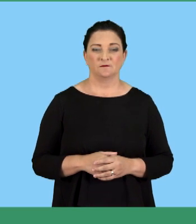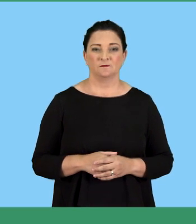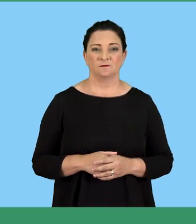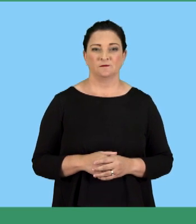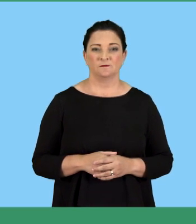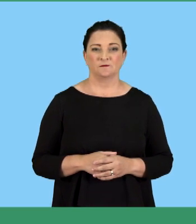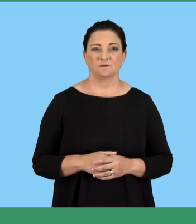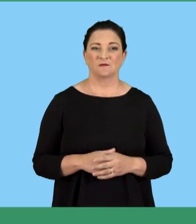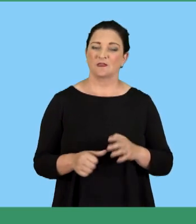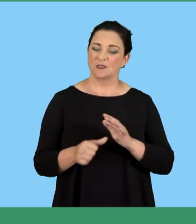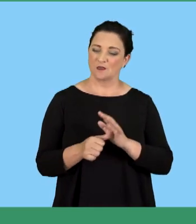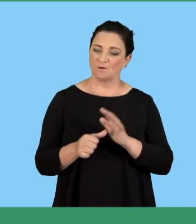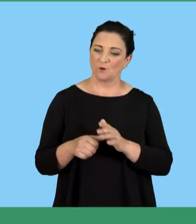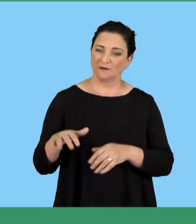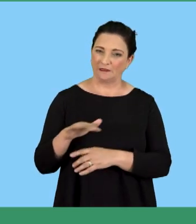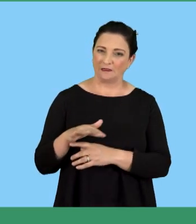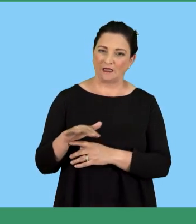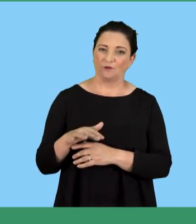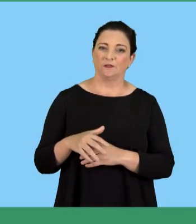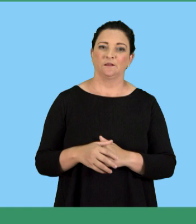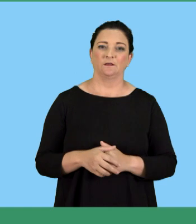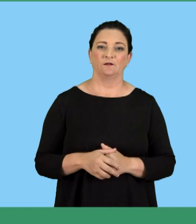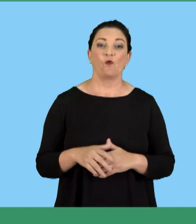area of